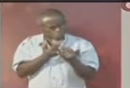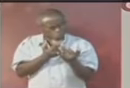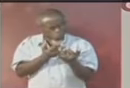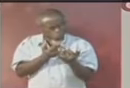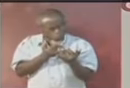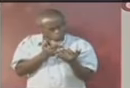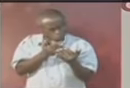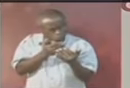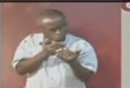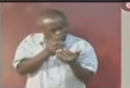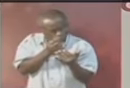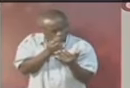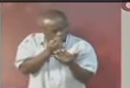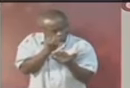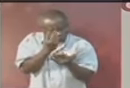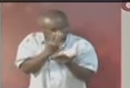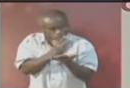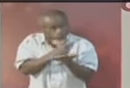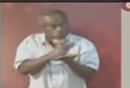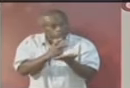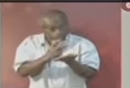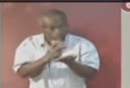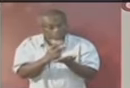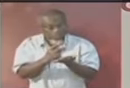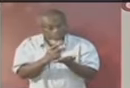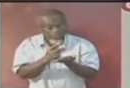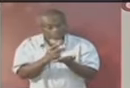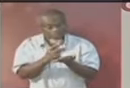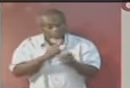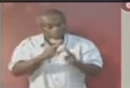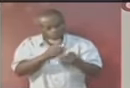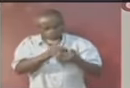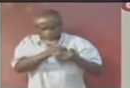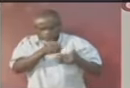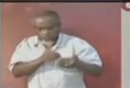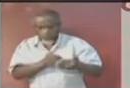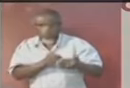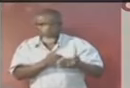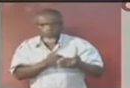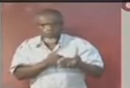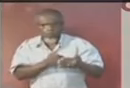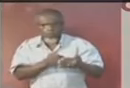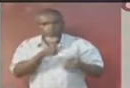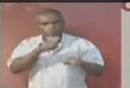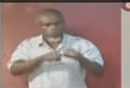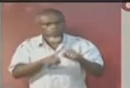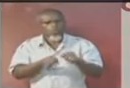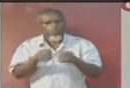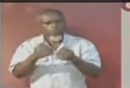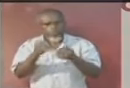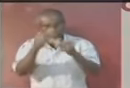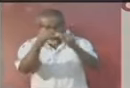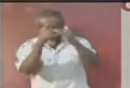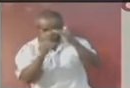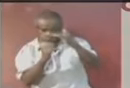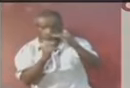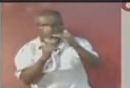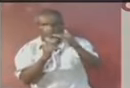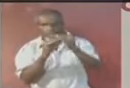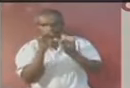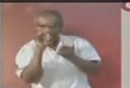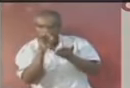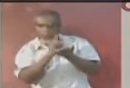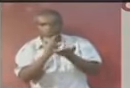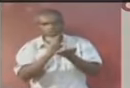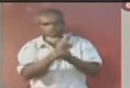better effect, at least on paper. What we will do by bringing those persons down to 8 weeks is that we will be able to get a month ahead